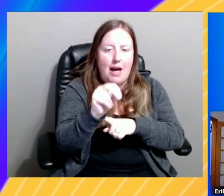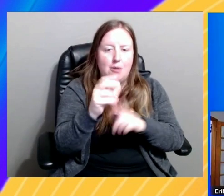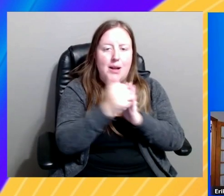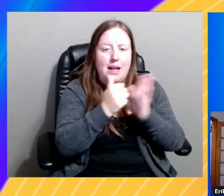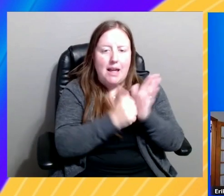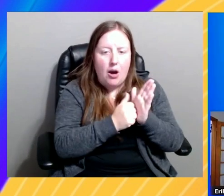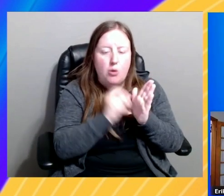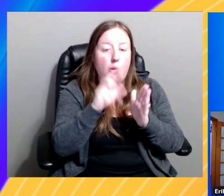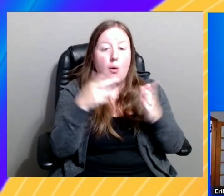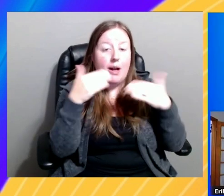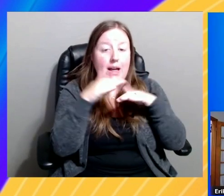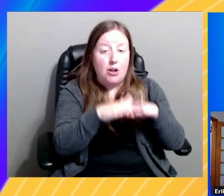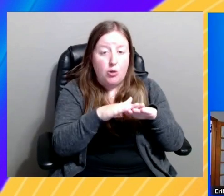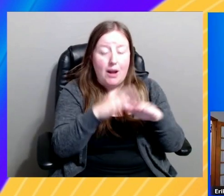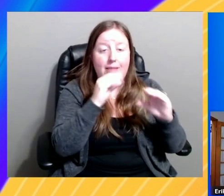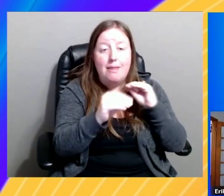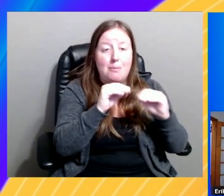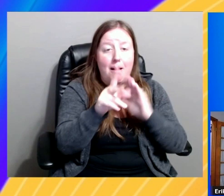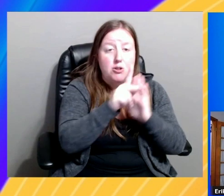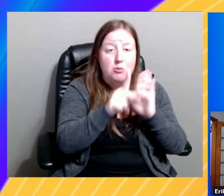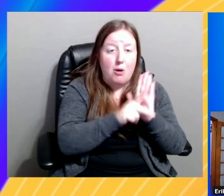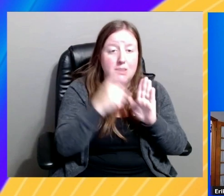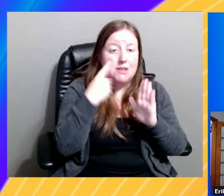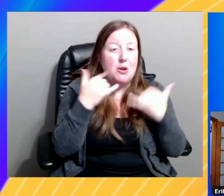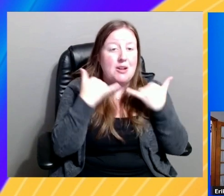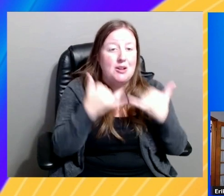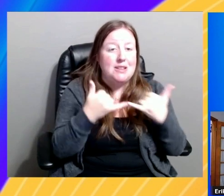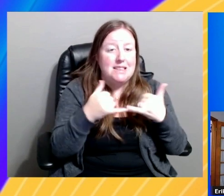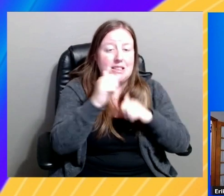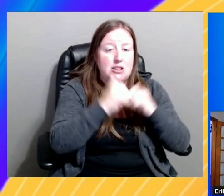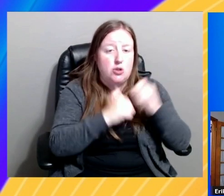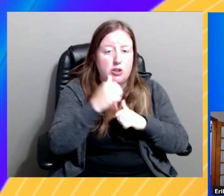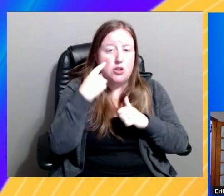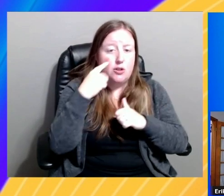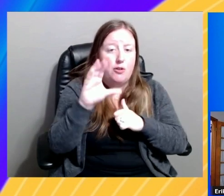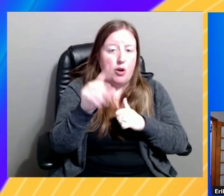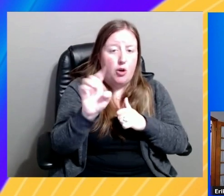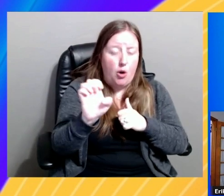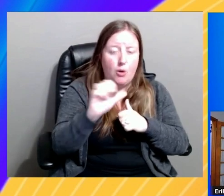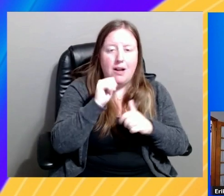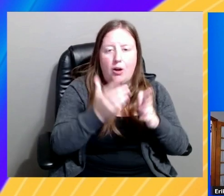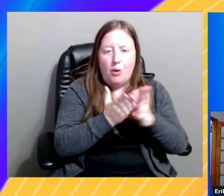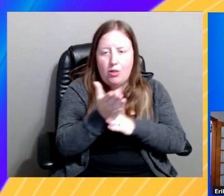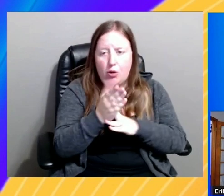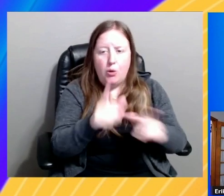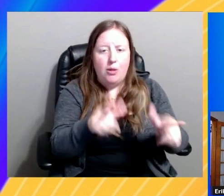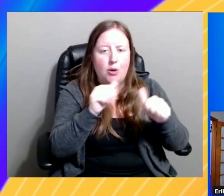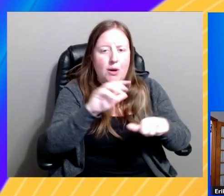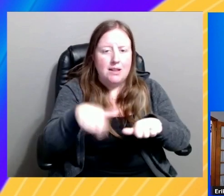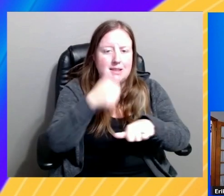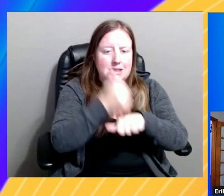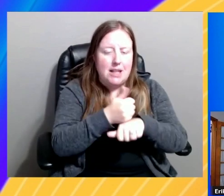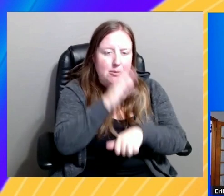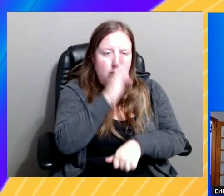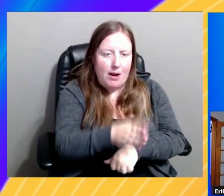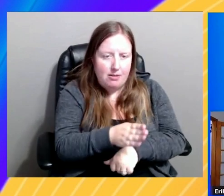these patch policies into their existing infrastructure as code rather than going through the quick setup console directly.